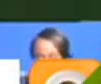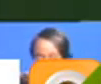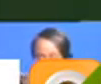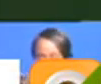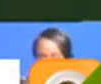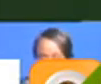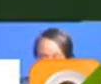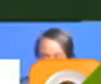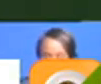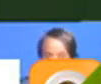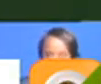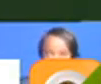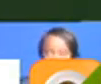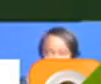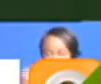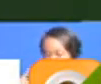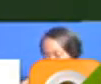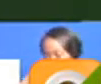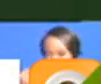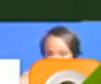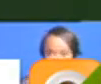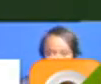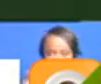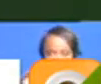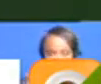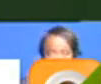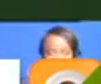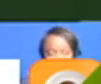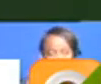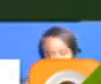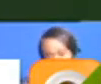just been elected as members of parliament, both